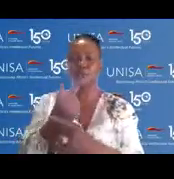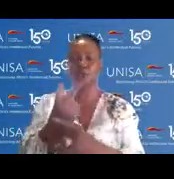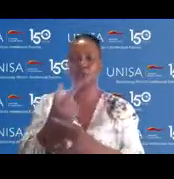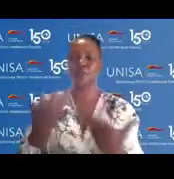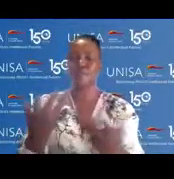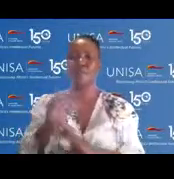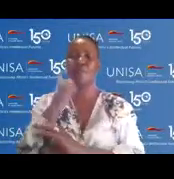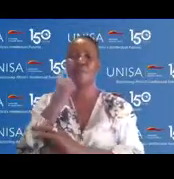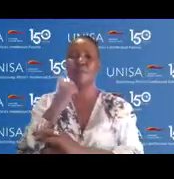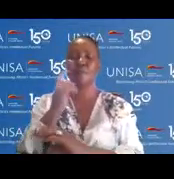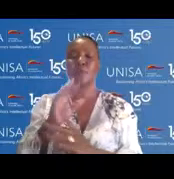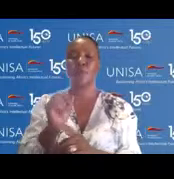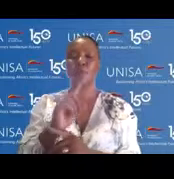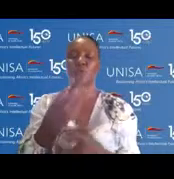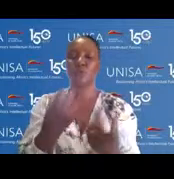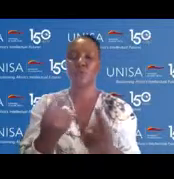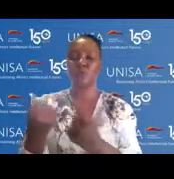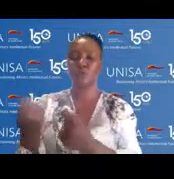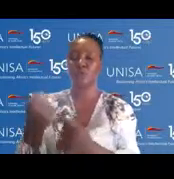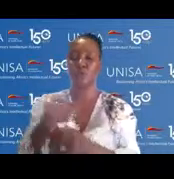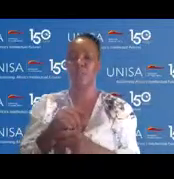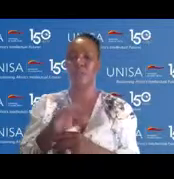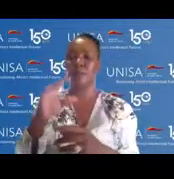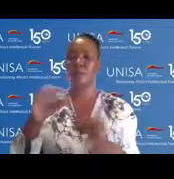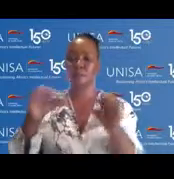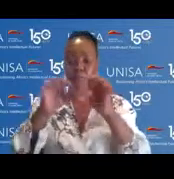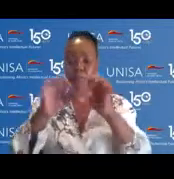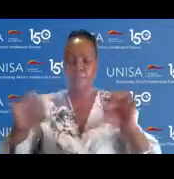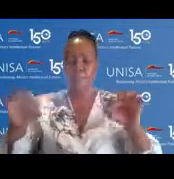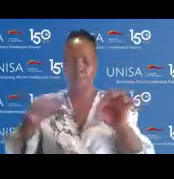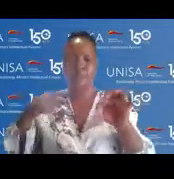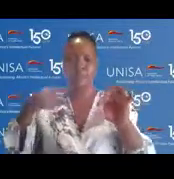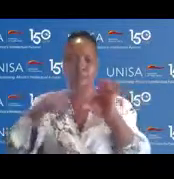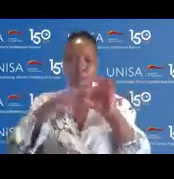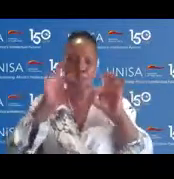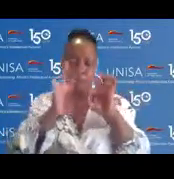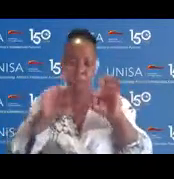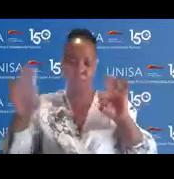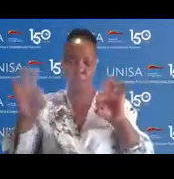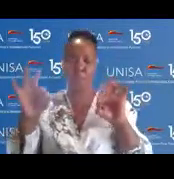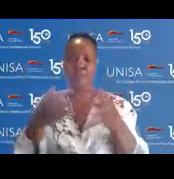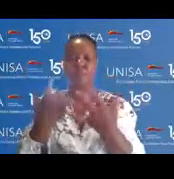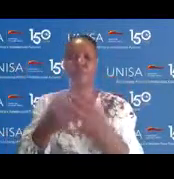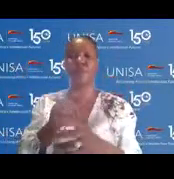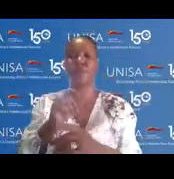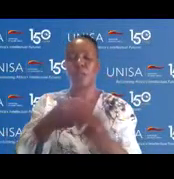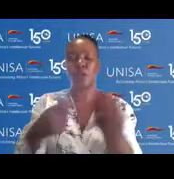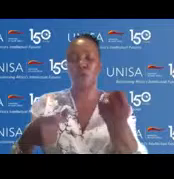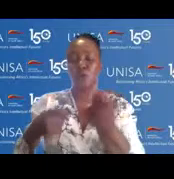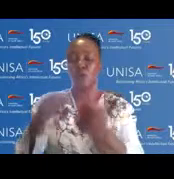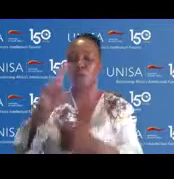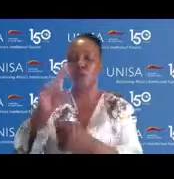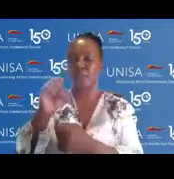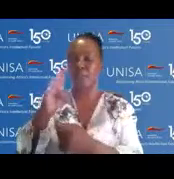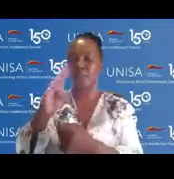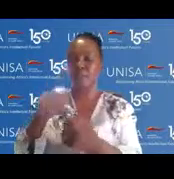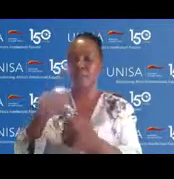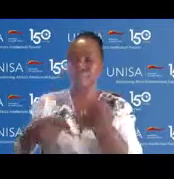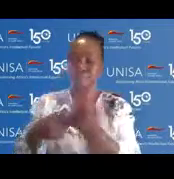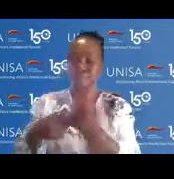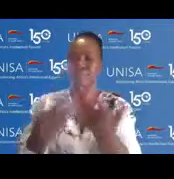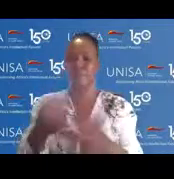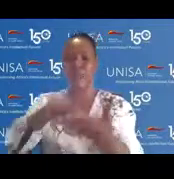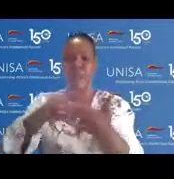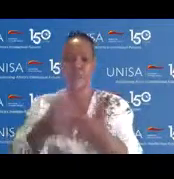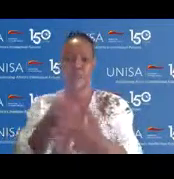actually use a cable, depending on your phone. You get a nice USB-C cable, and if your laptop also has it, you simply just connect the